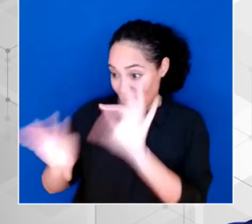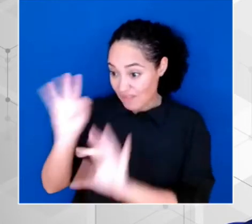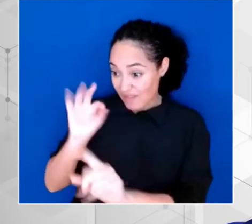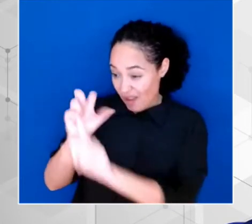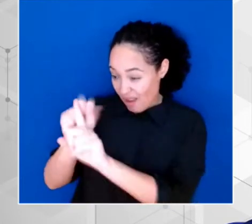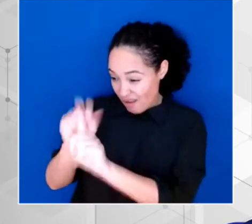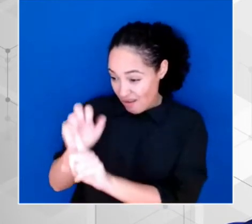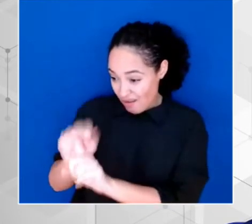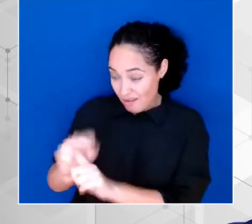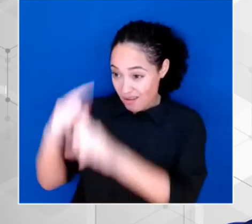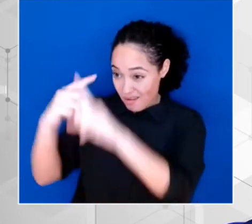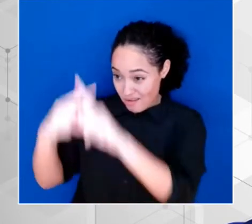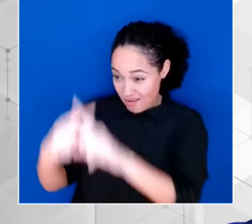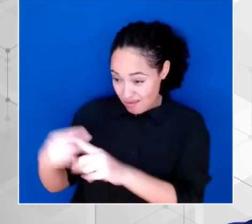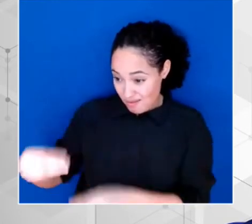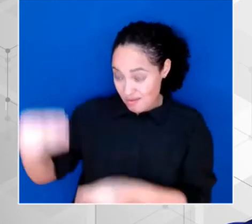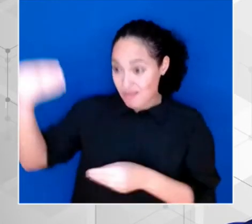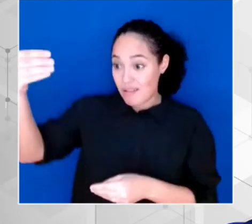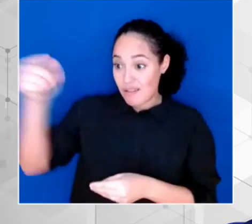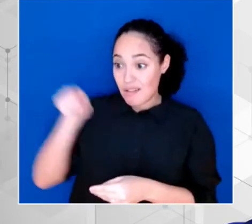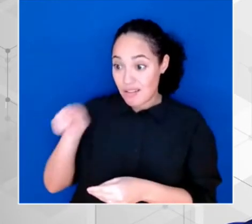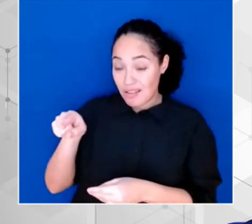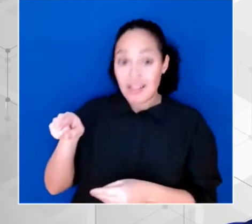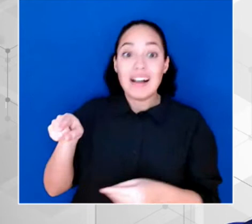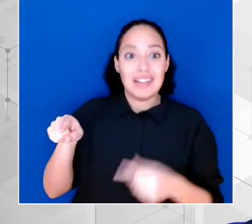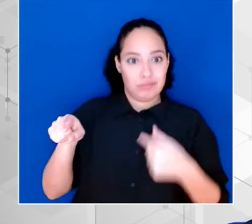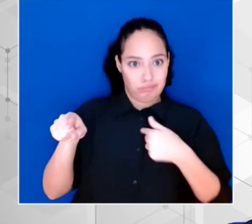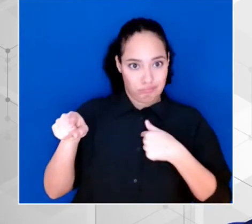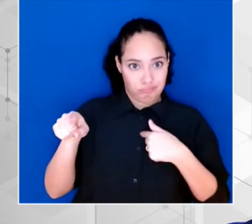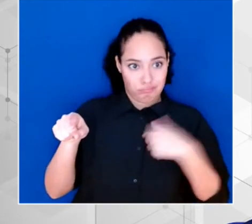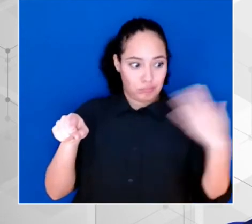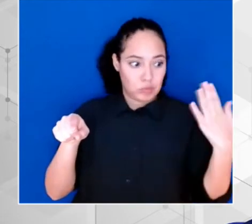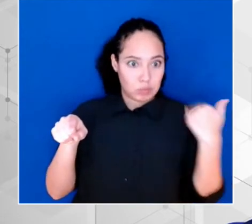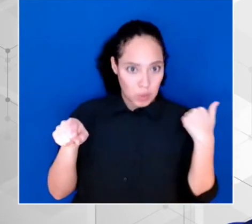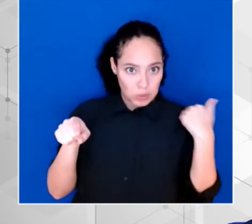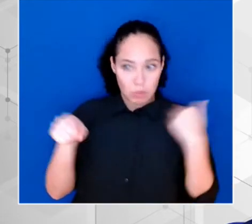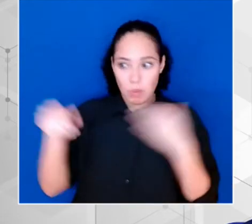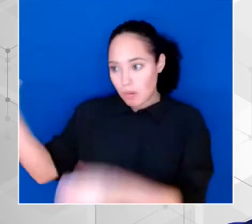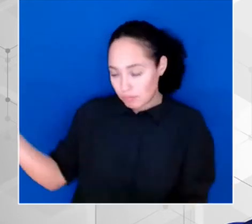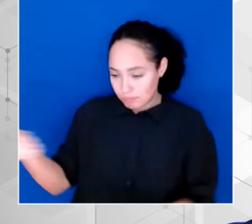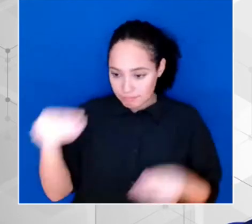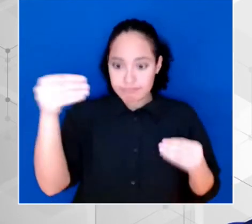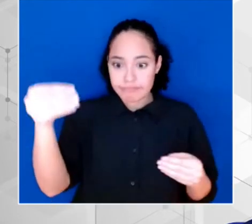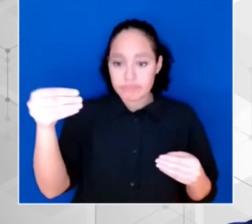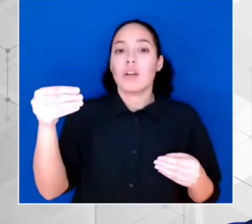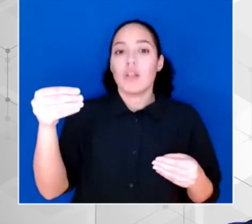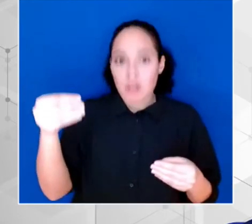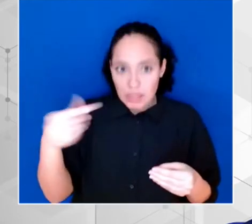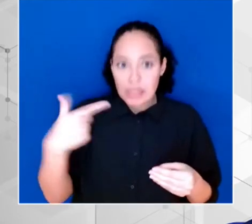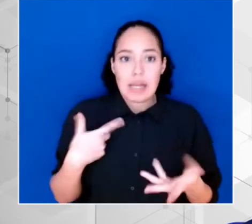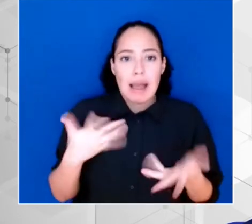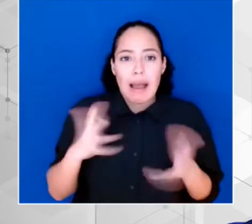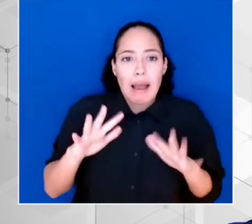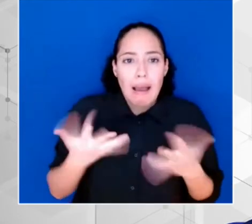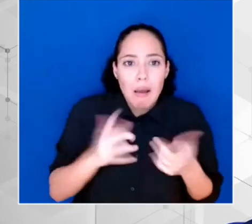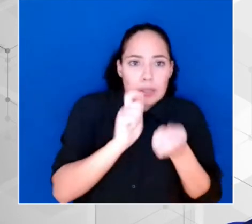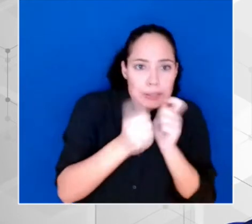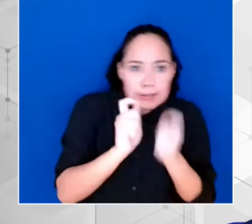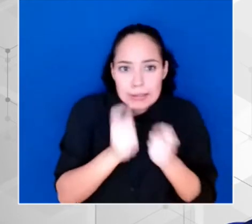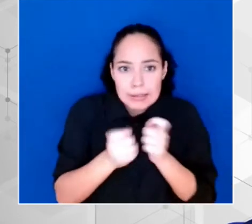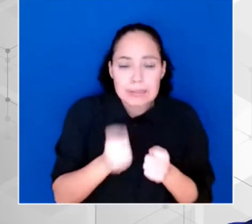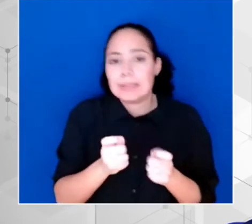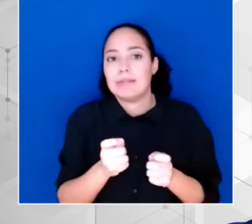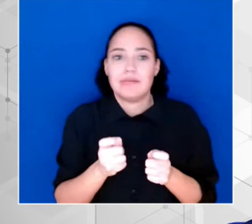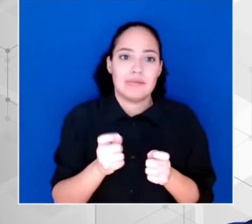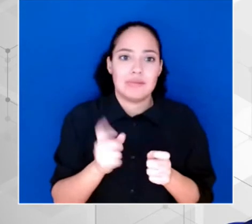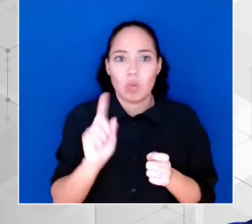to do with your application. While Axe, P11Y, and unit tests are fully a test, and they